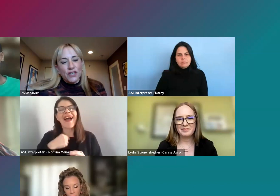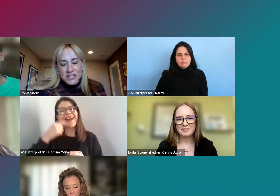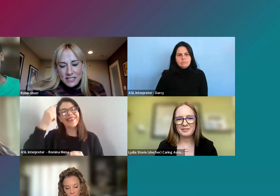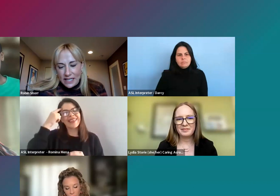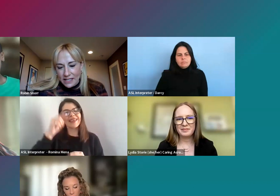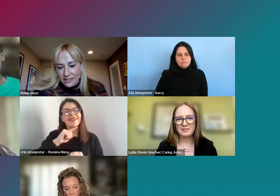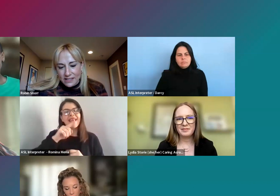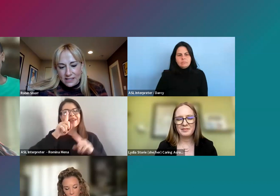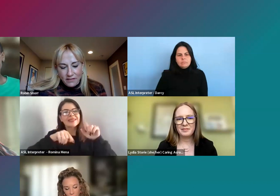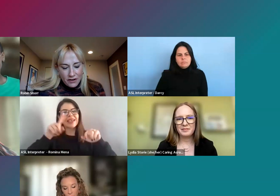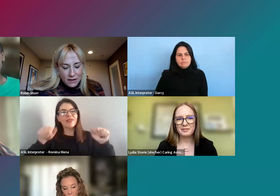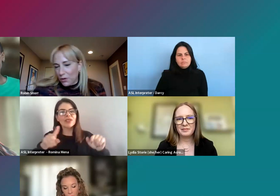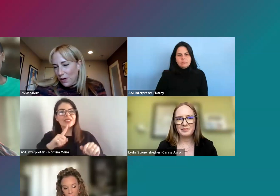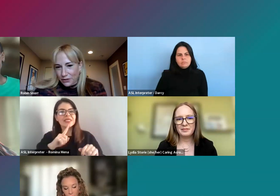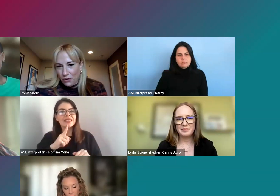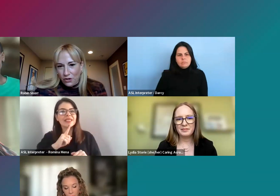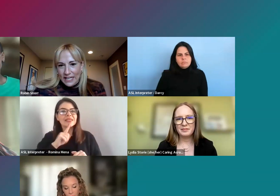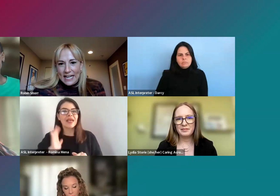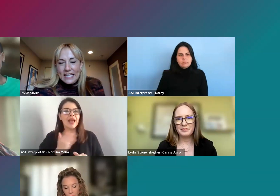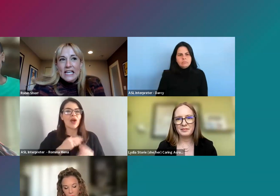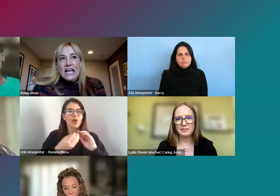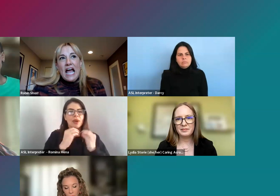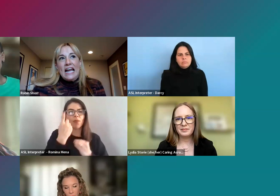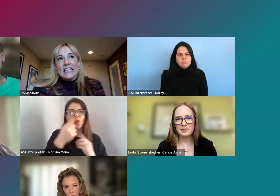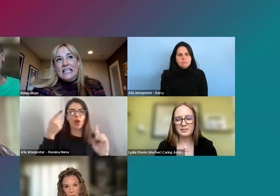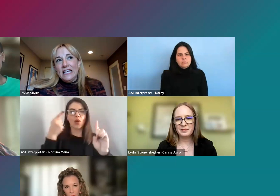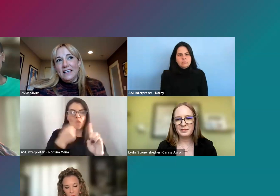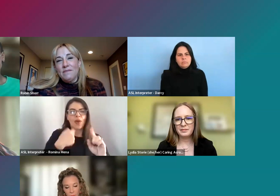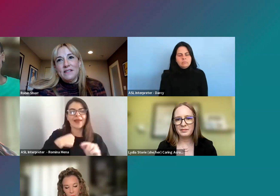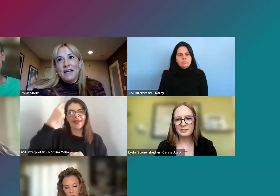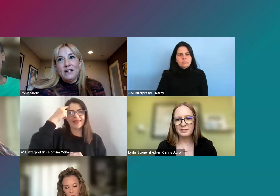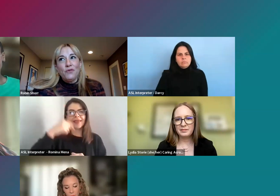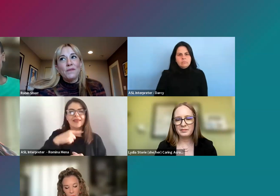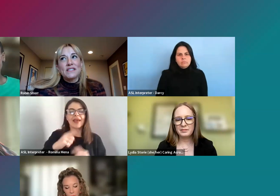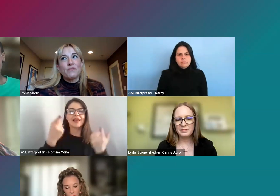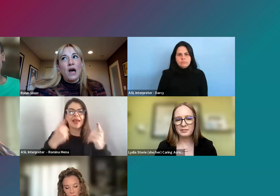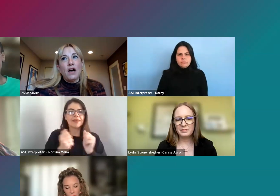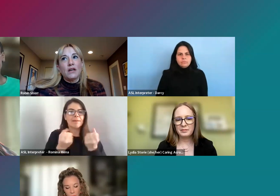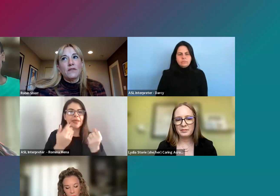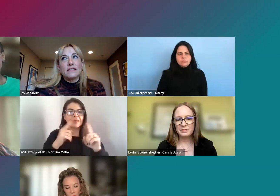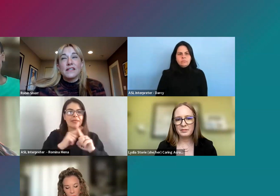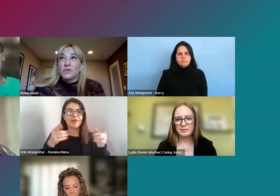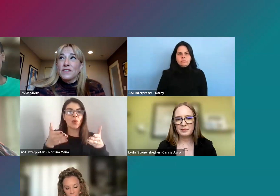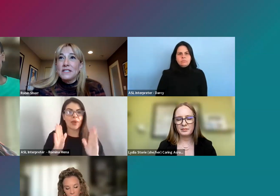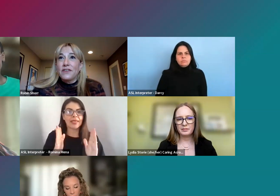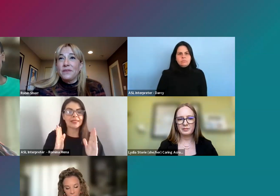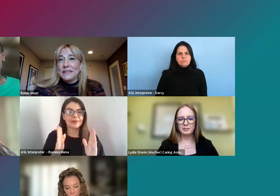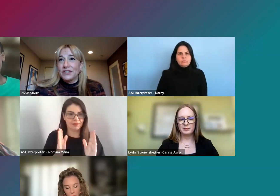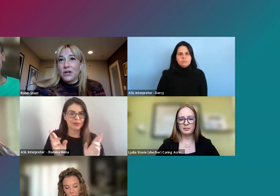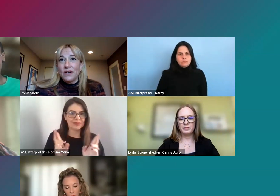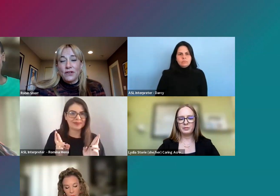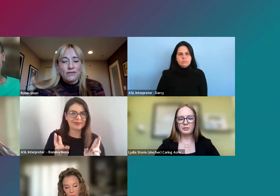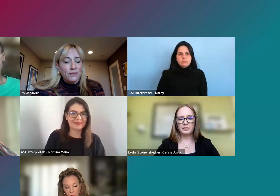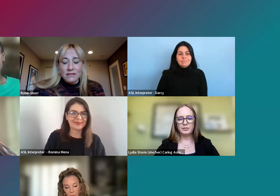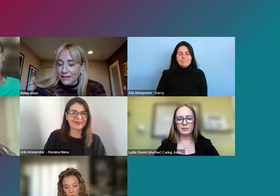like diversity is our number one goal, and I think that comes in many forms. Since we've been developing